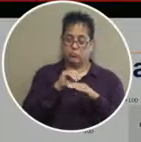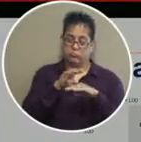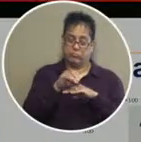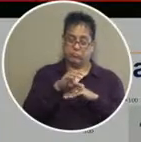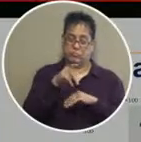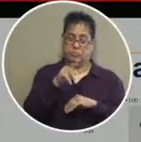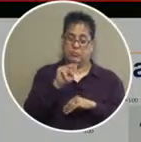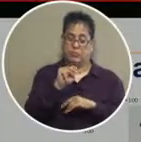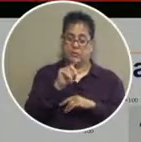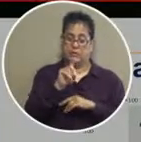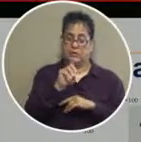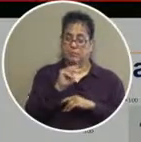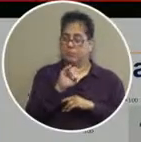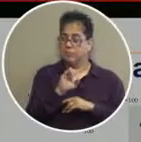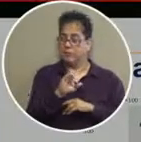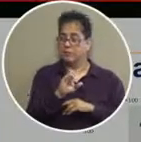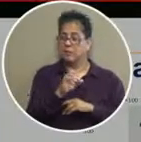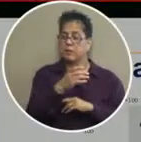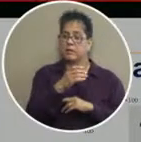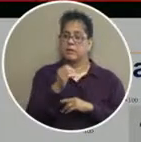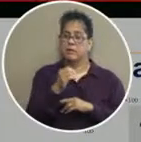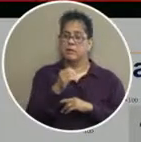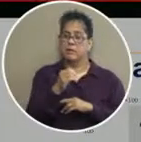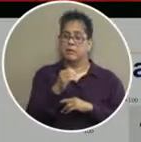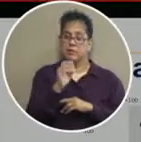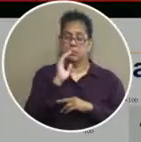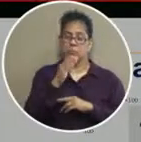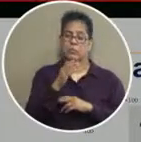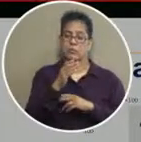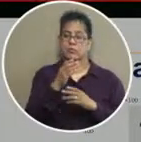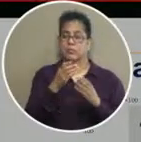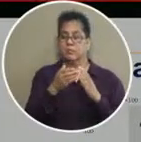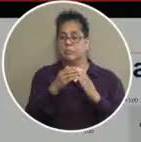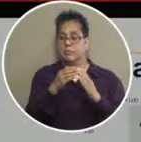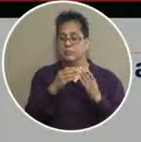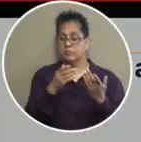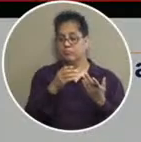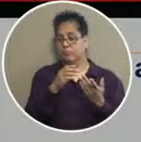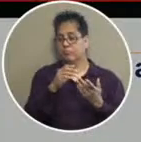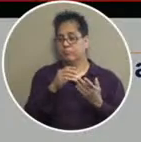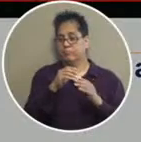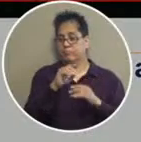pandemic and the economy begins to take a dive. Next slide, please.